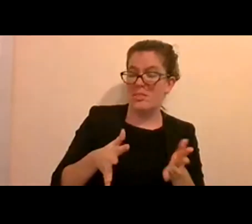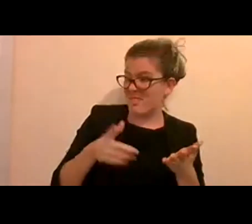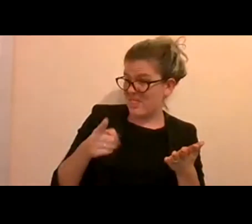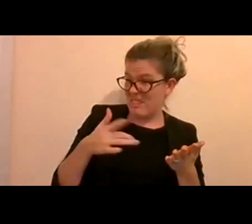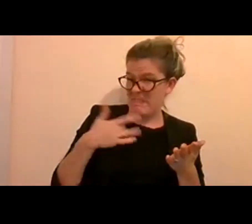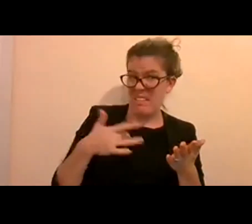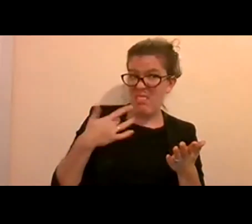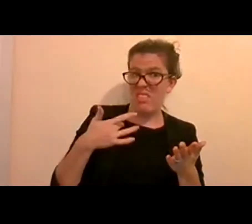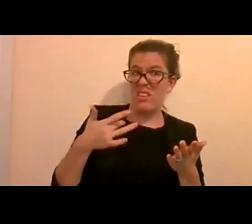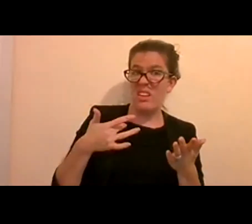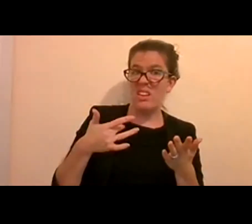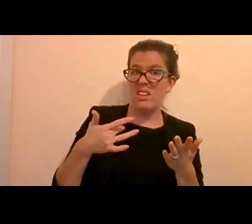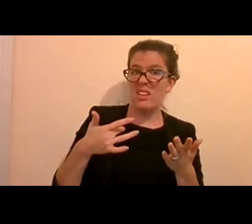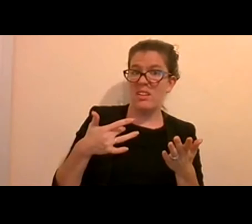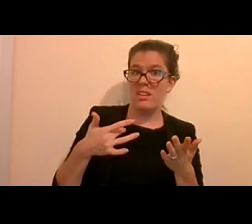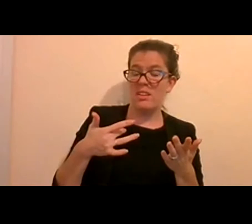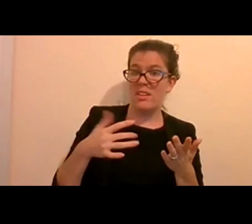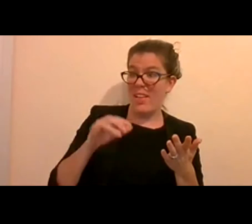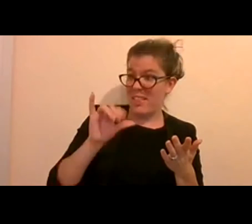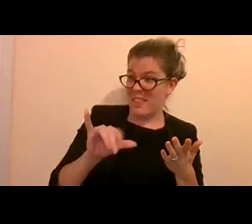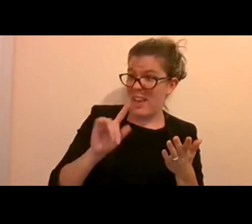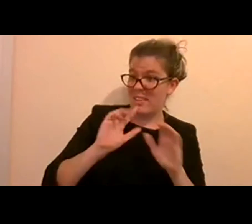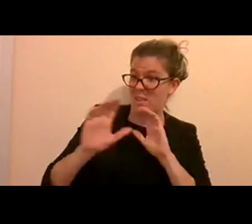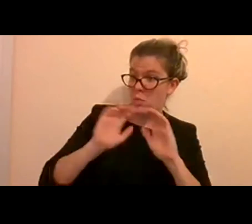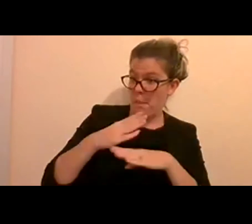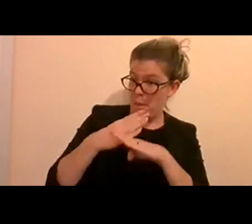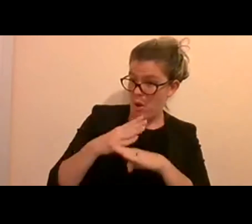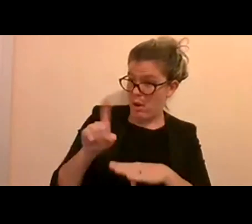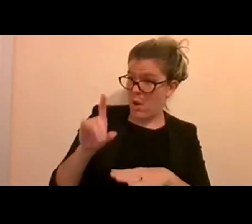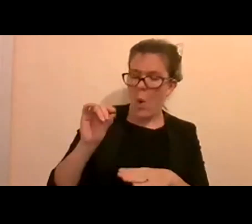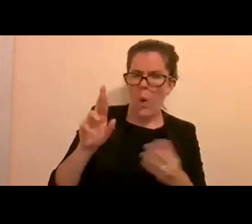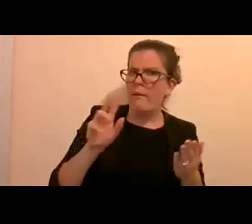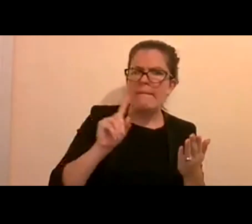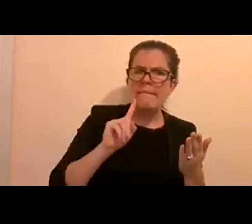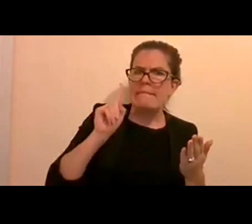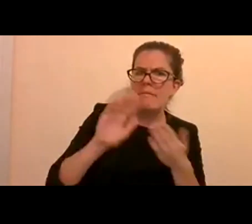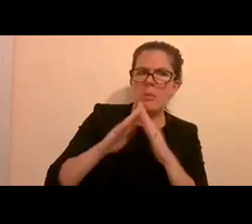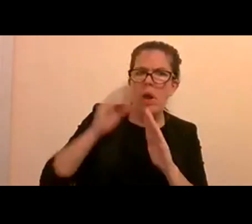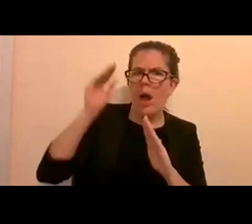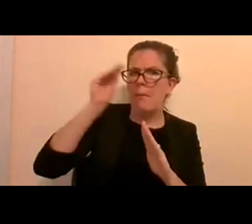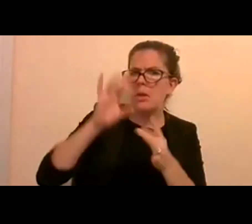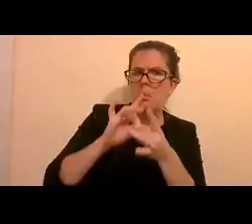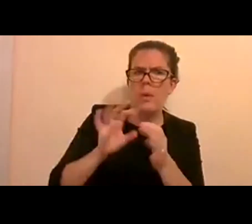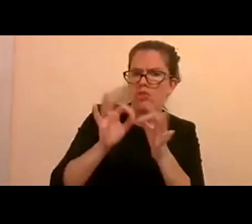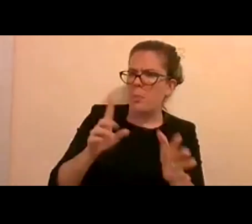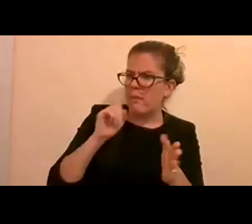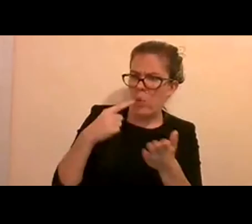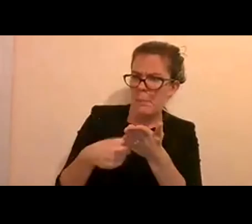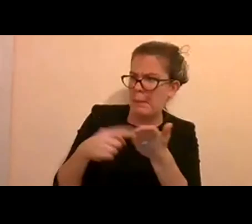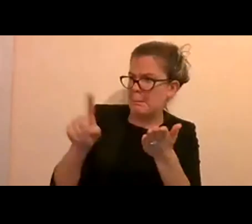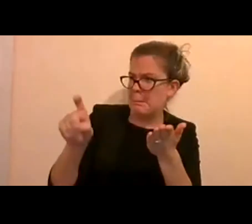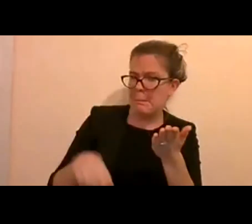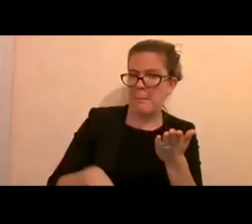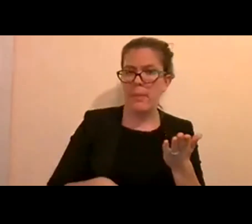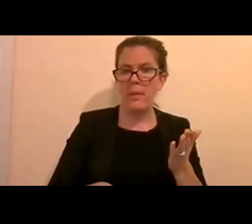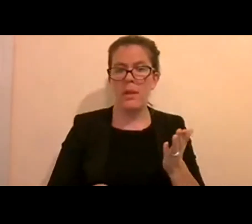this is a communication barrier, or have you heard the deaf community's opinion on this? Yeah, I think